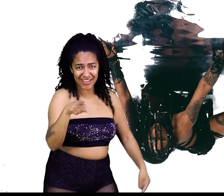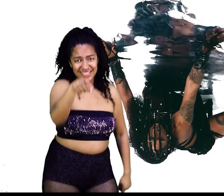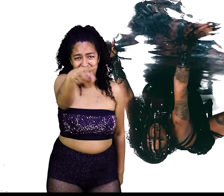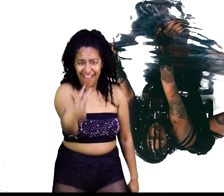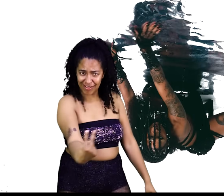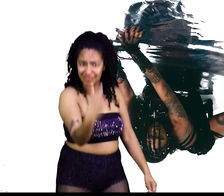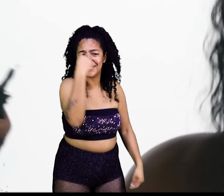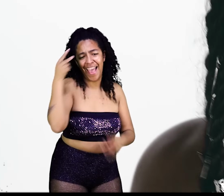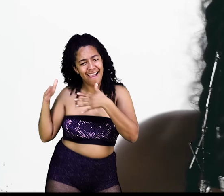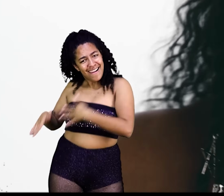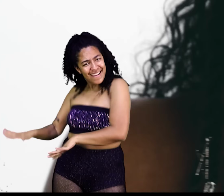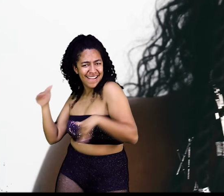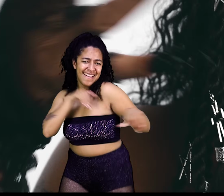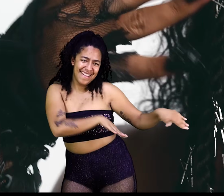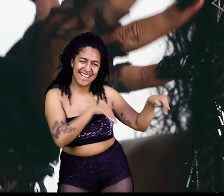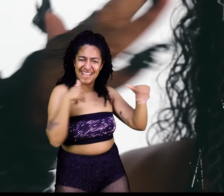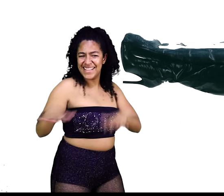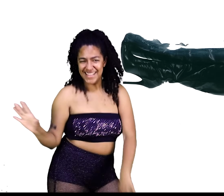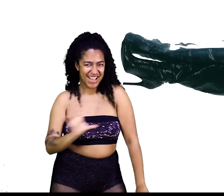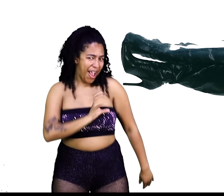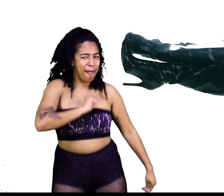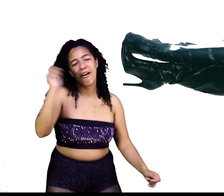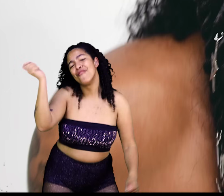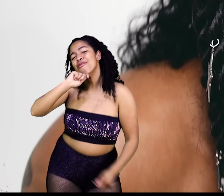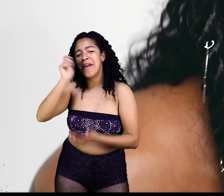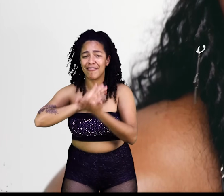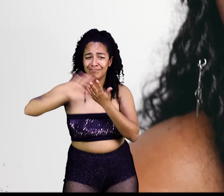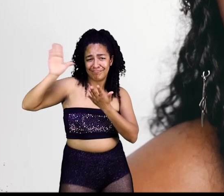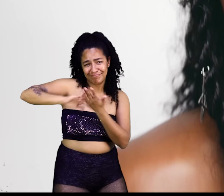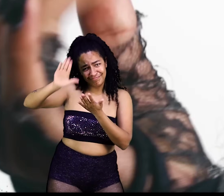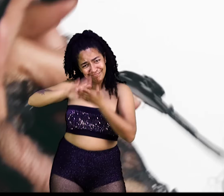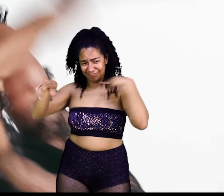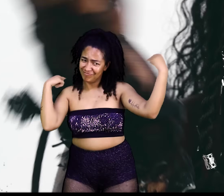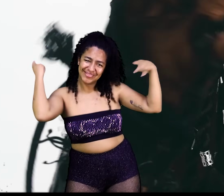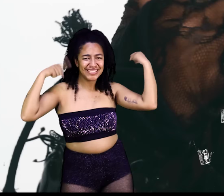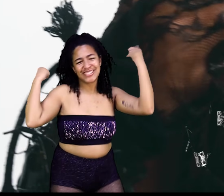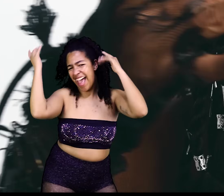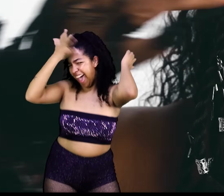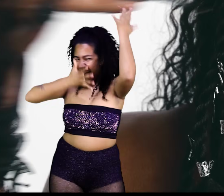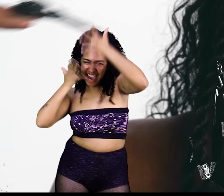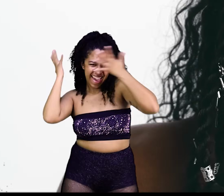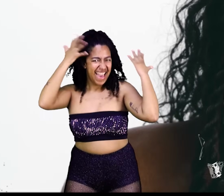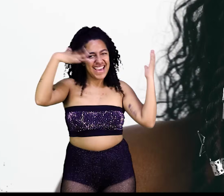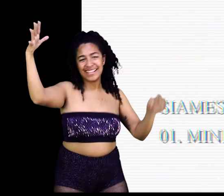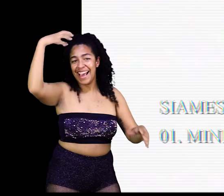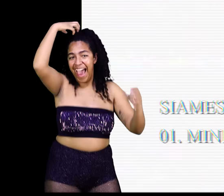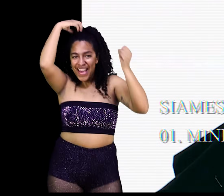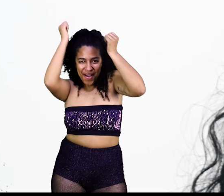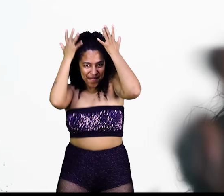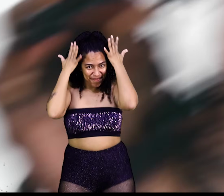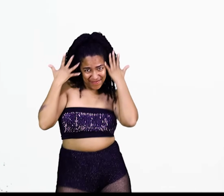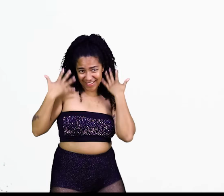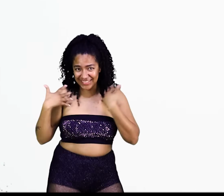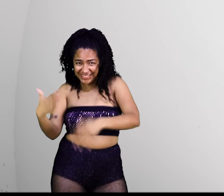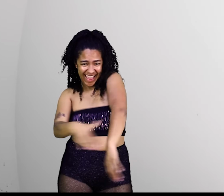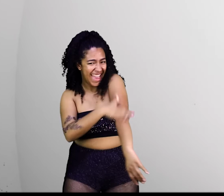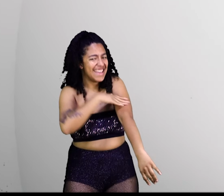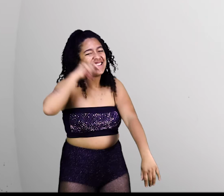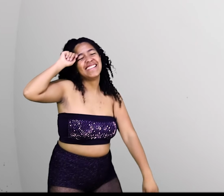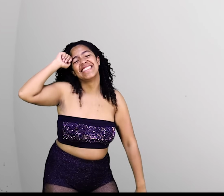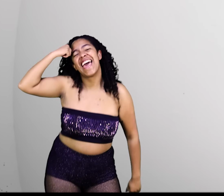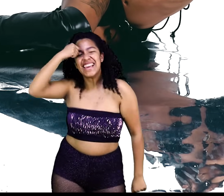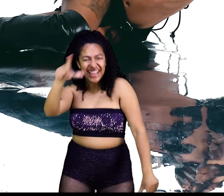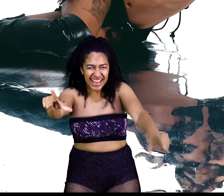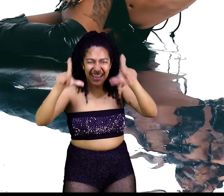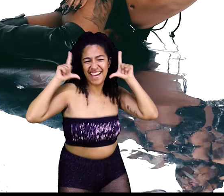like me. Honey bee, quando cê vê, tô no Havaí. Love green, money cash, cash, freaking like me. I'm a queen, I'm a blessed, black